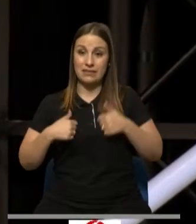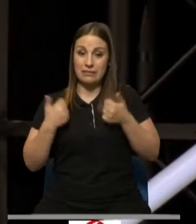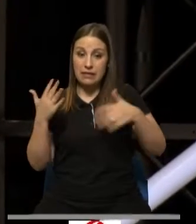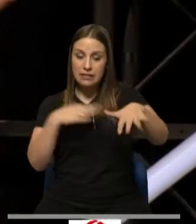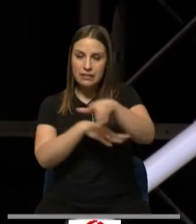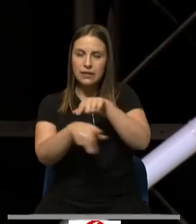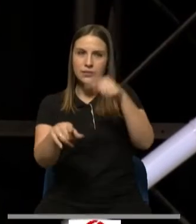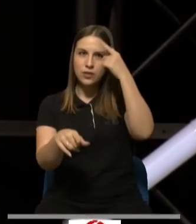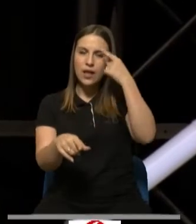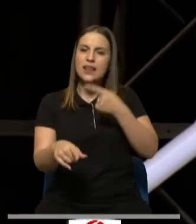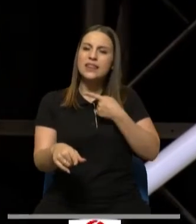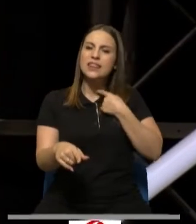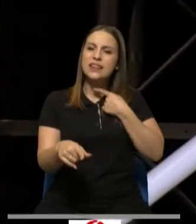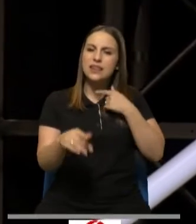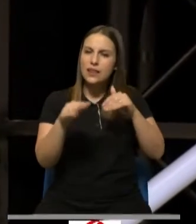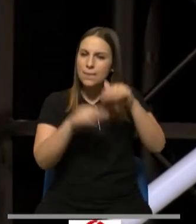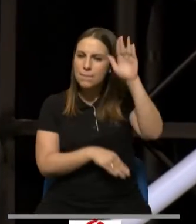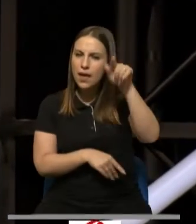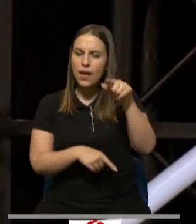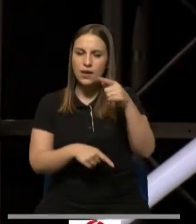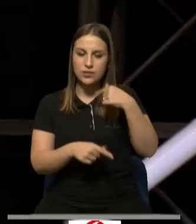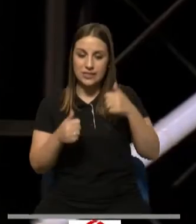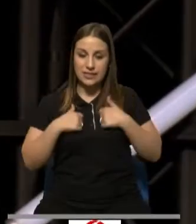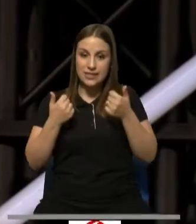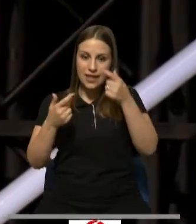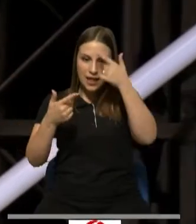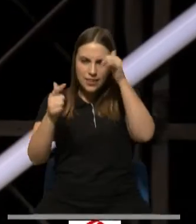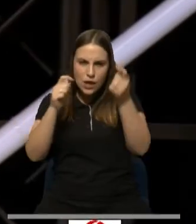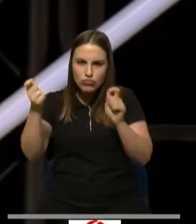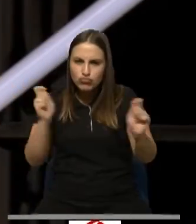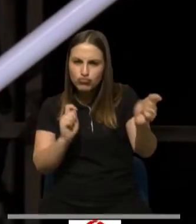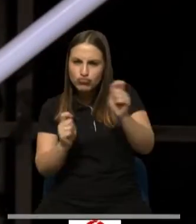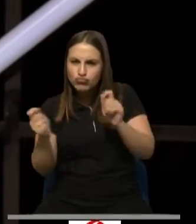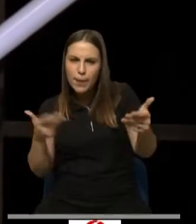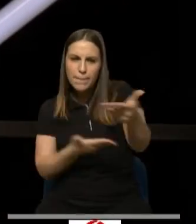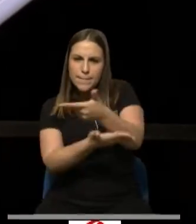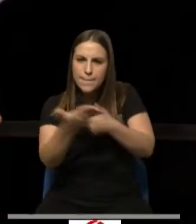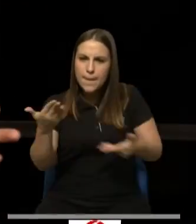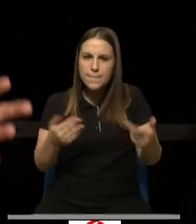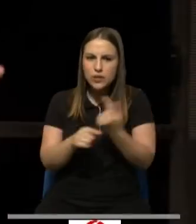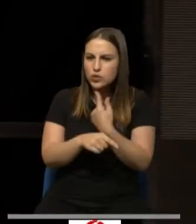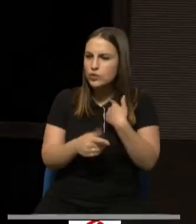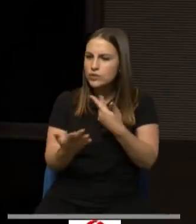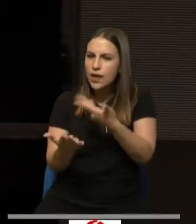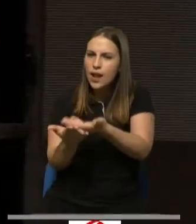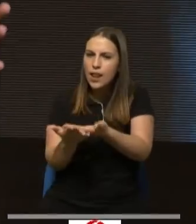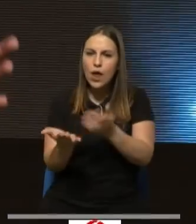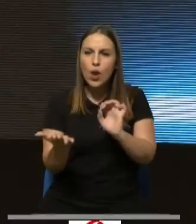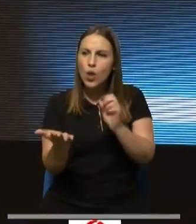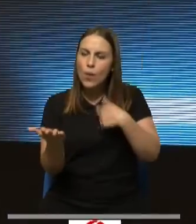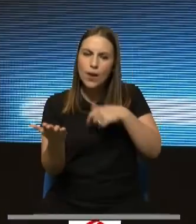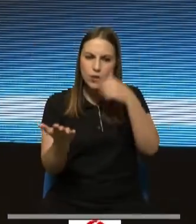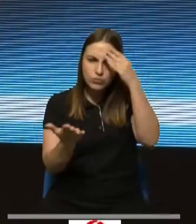go beyond the cognitive in terms of virtual. It is in cities that we